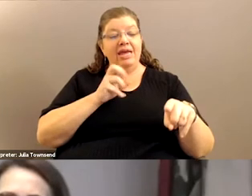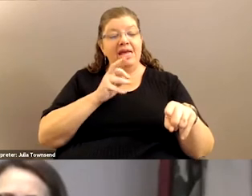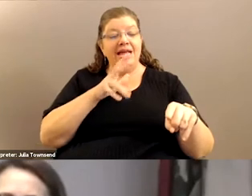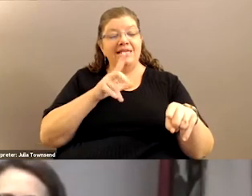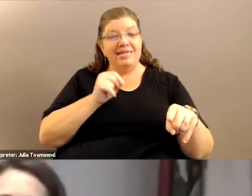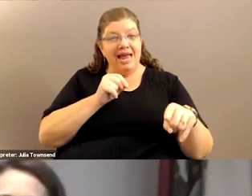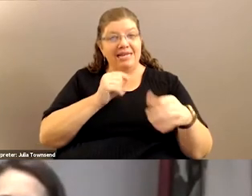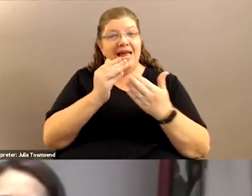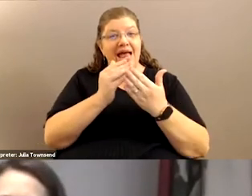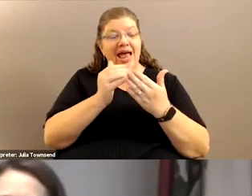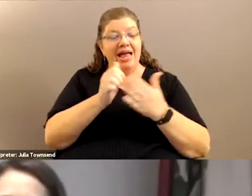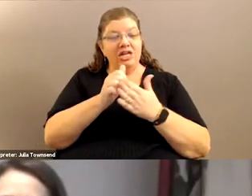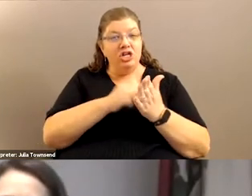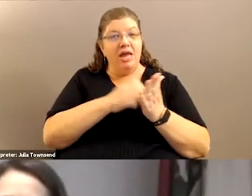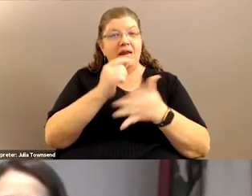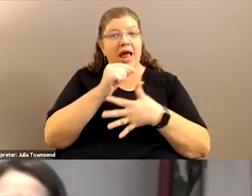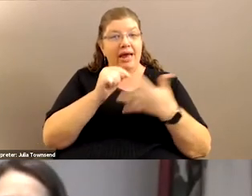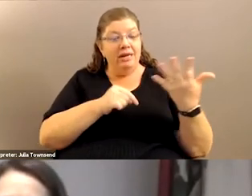trujillo